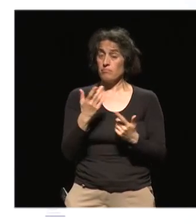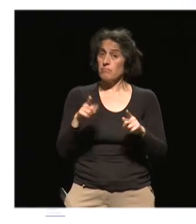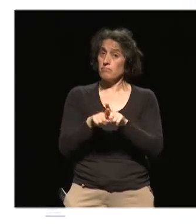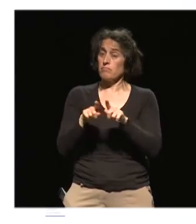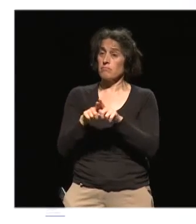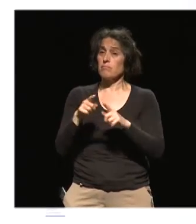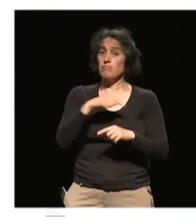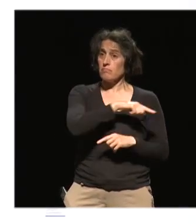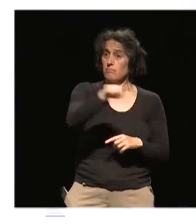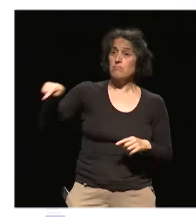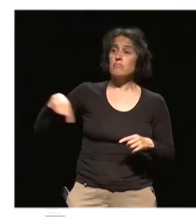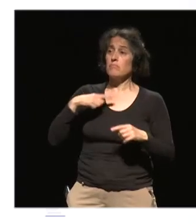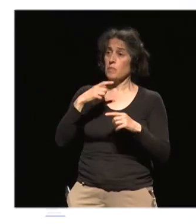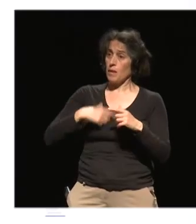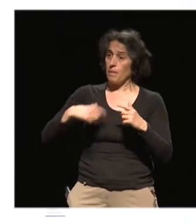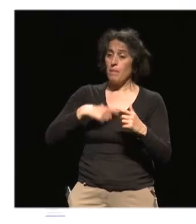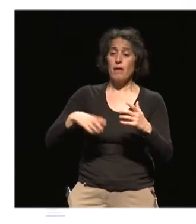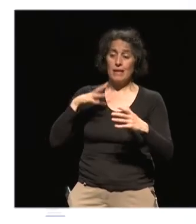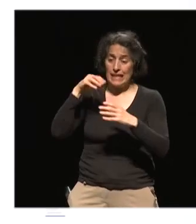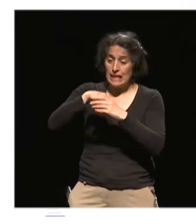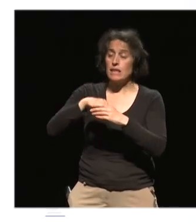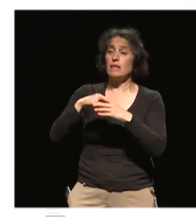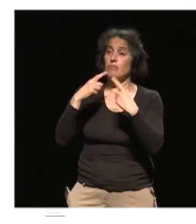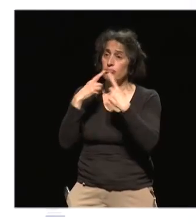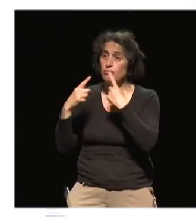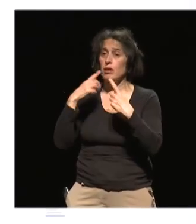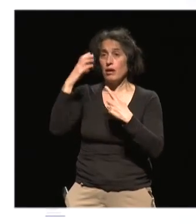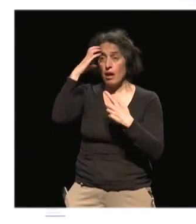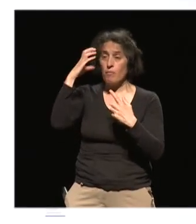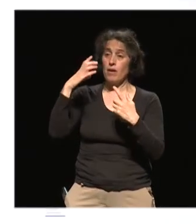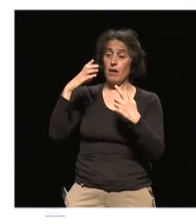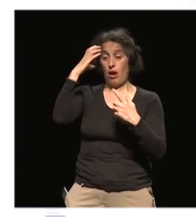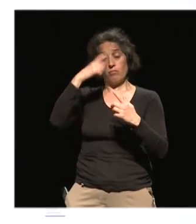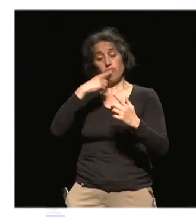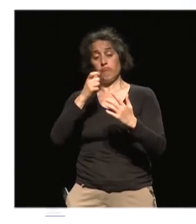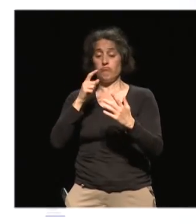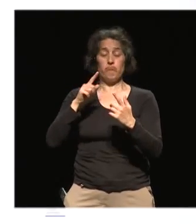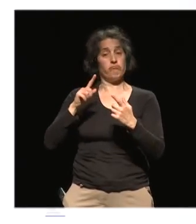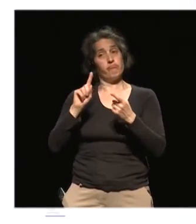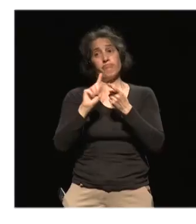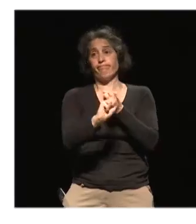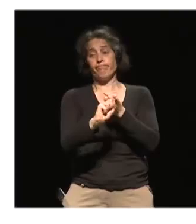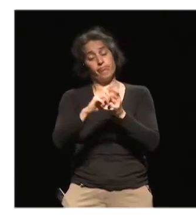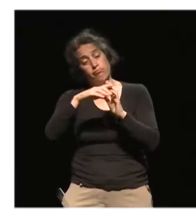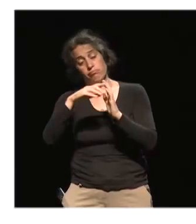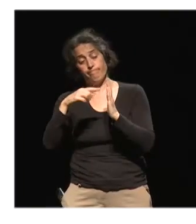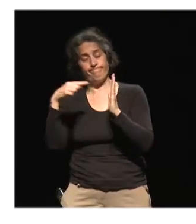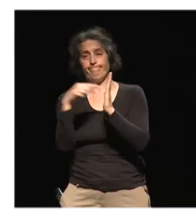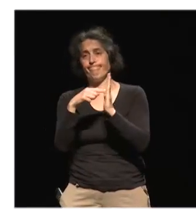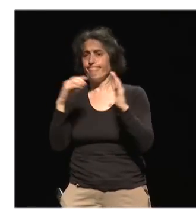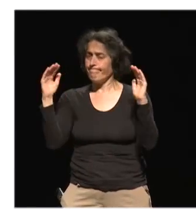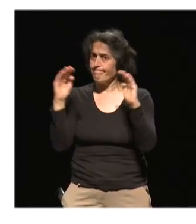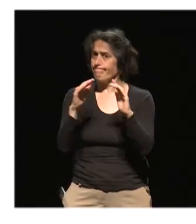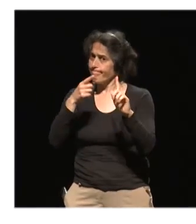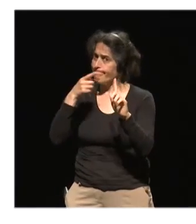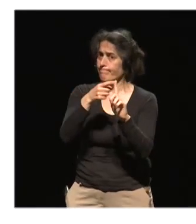the implementation of the INDCs and the agreement in general. Now, obviously, we are aware of the